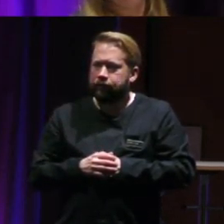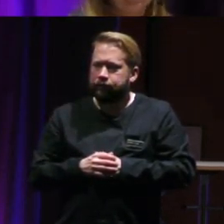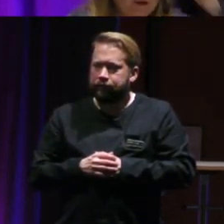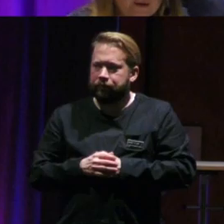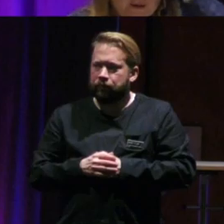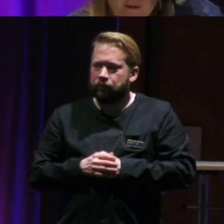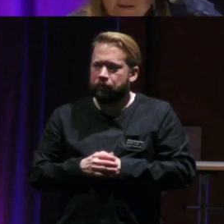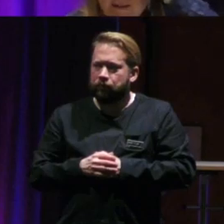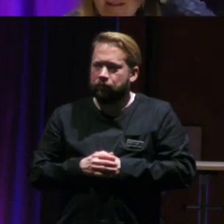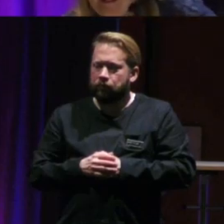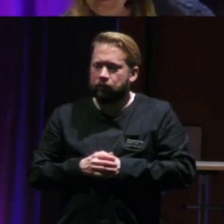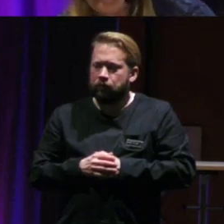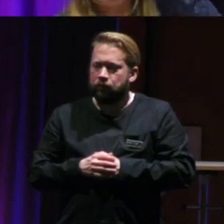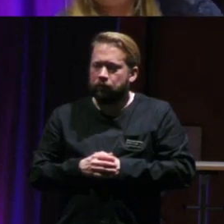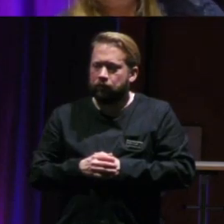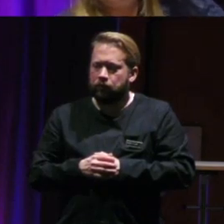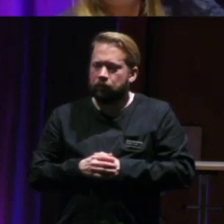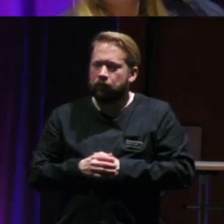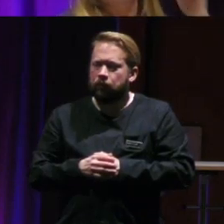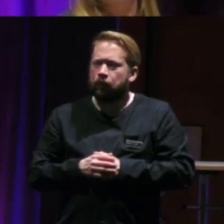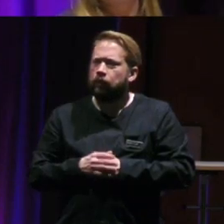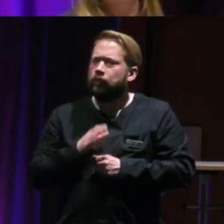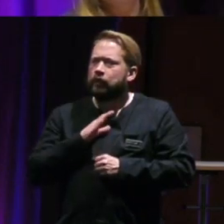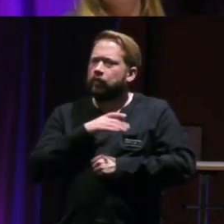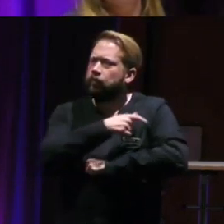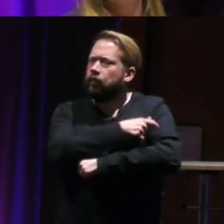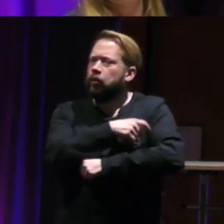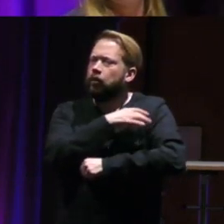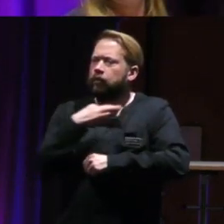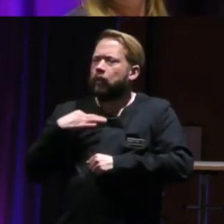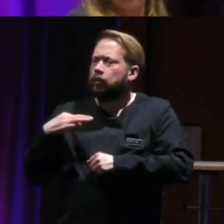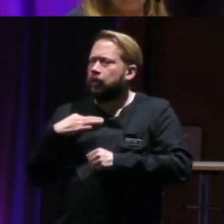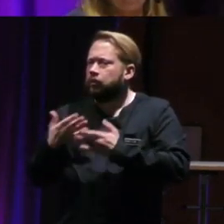Any volunteer? Yes, we do.